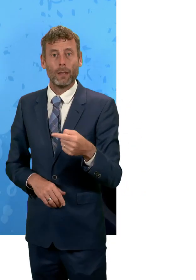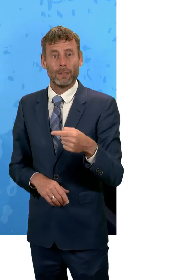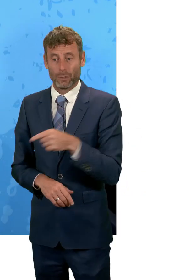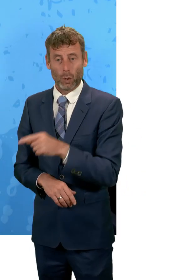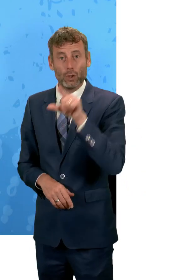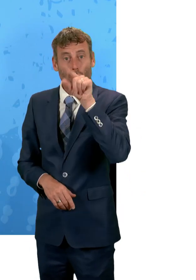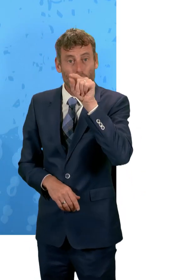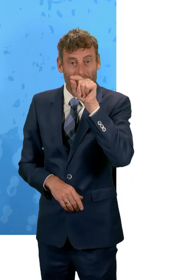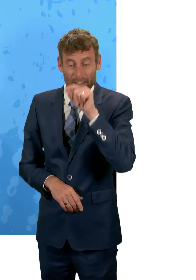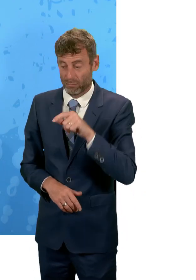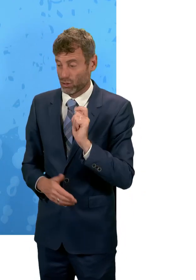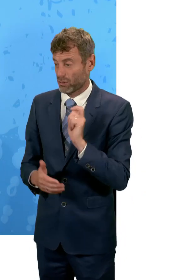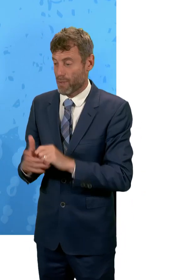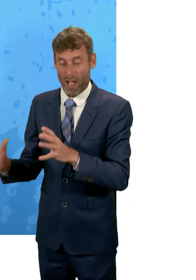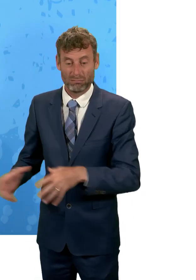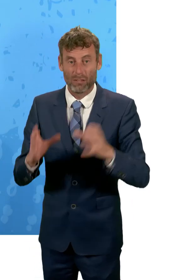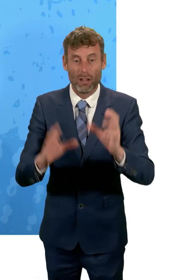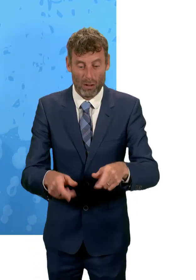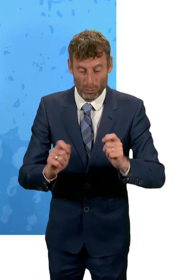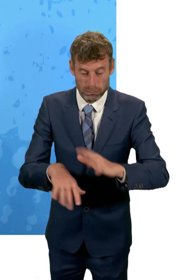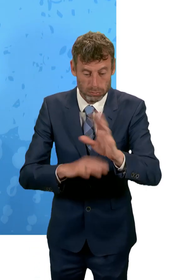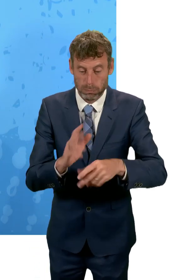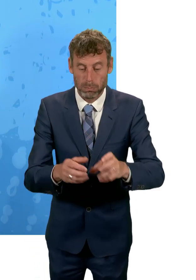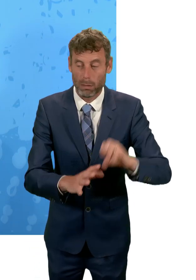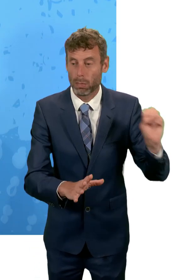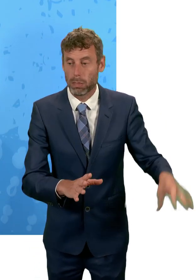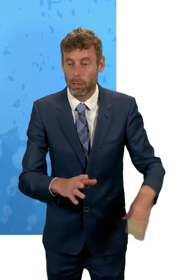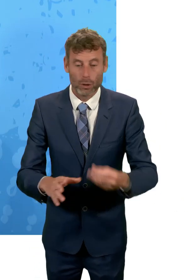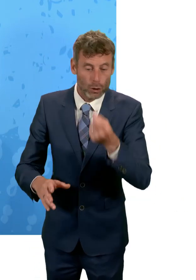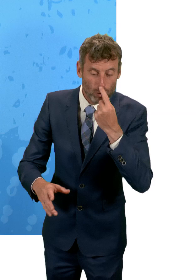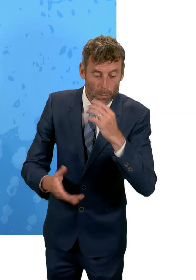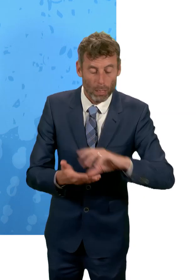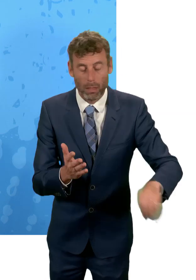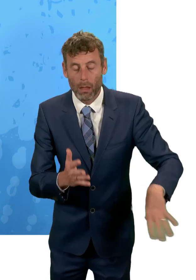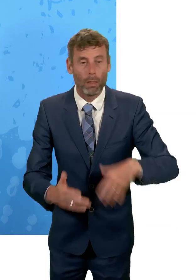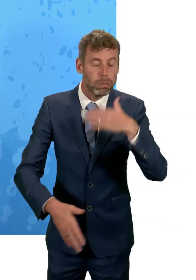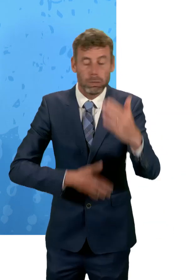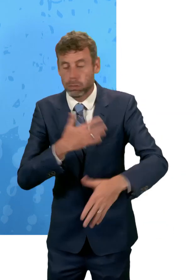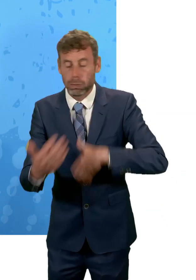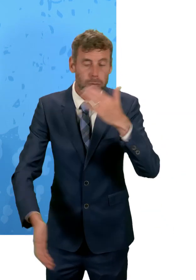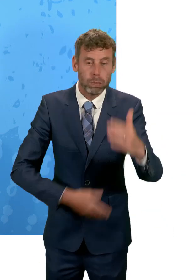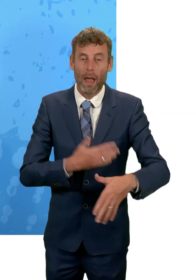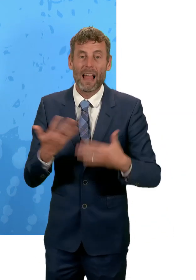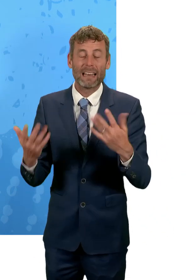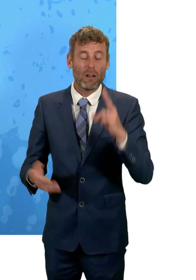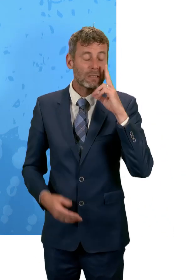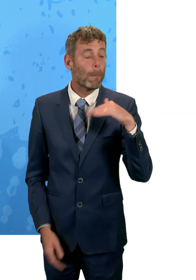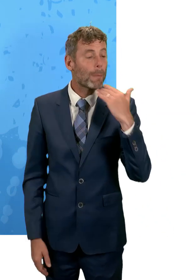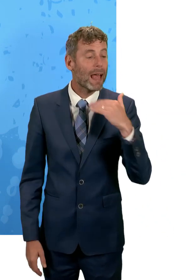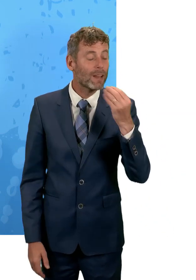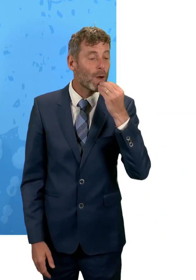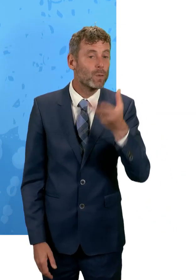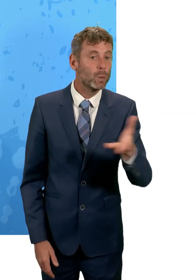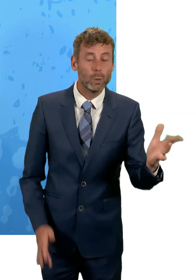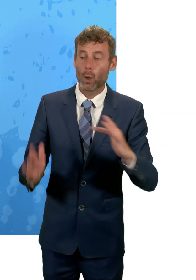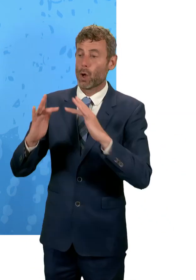following week. You know, and we just don't put enough time. And again, we're in a world where there's so much resources, you know, things like online.